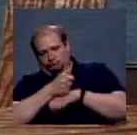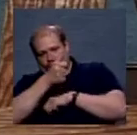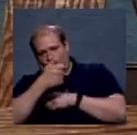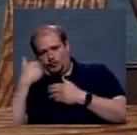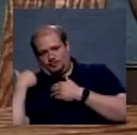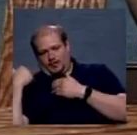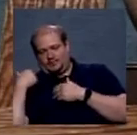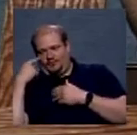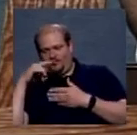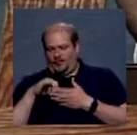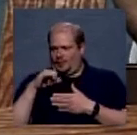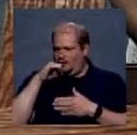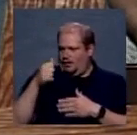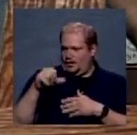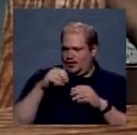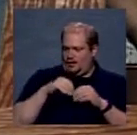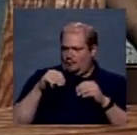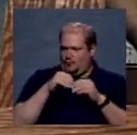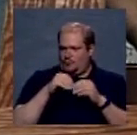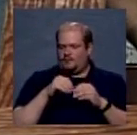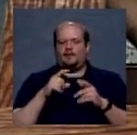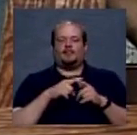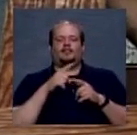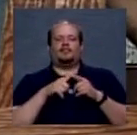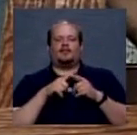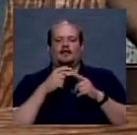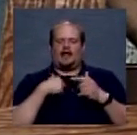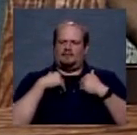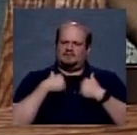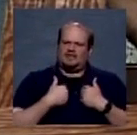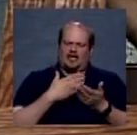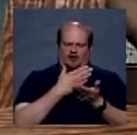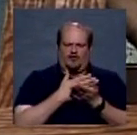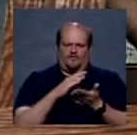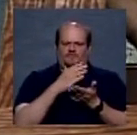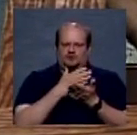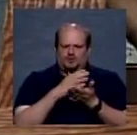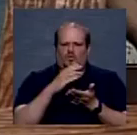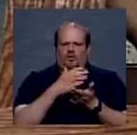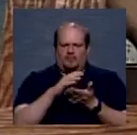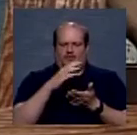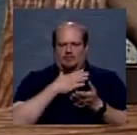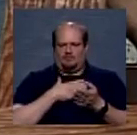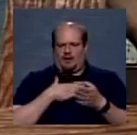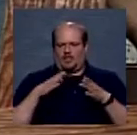The last thing is, I'm so tired of sweeping my street, and